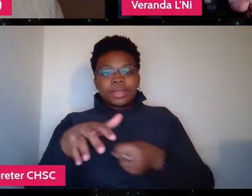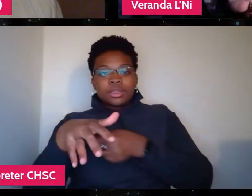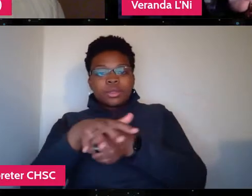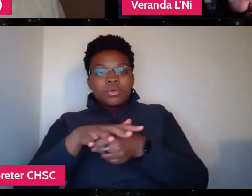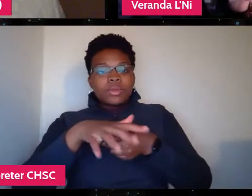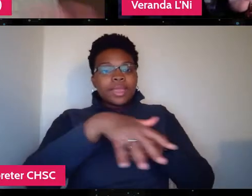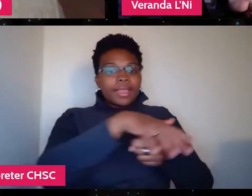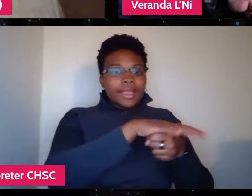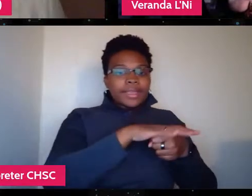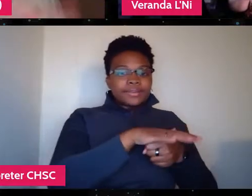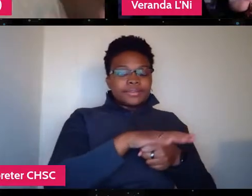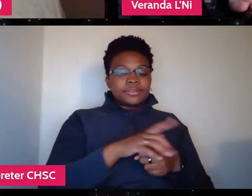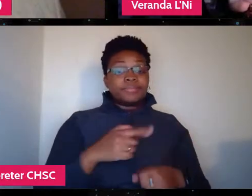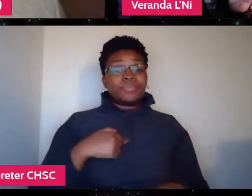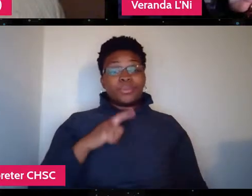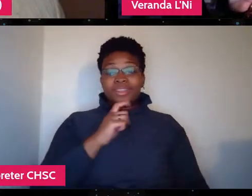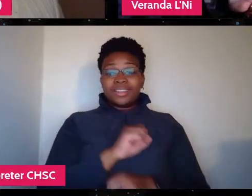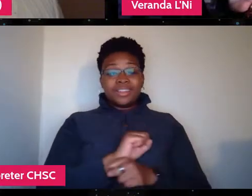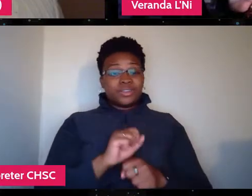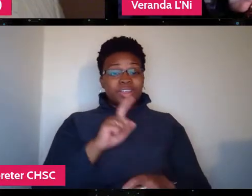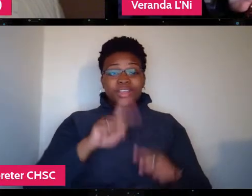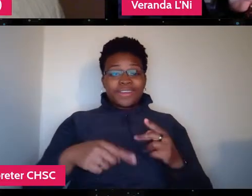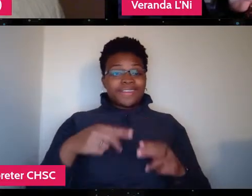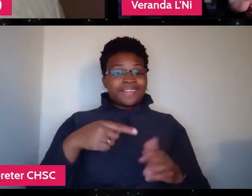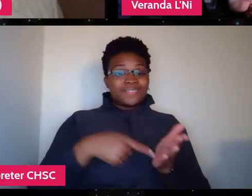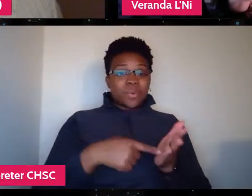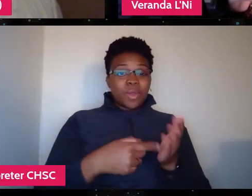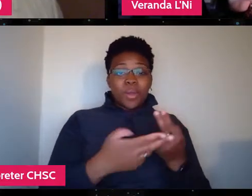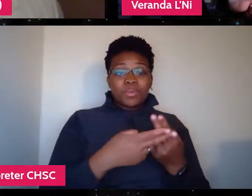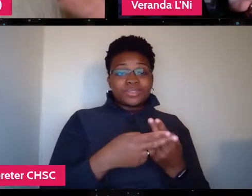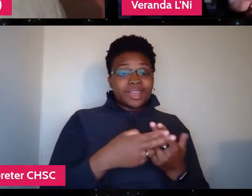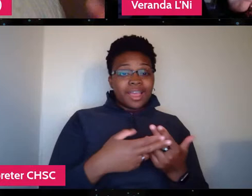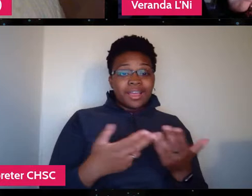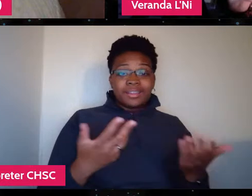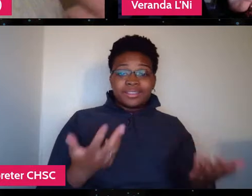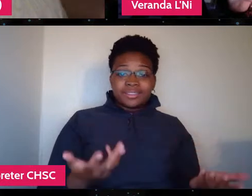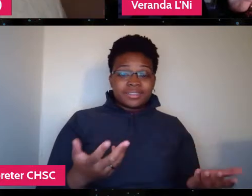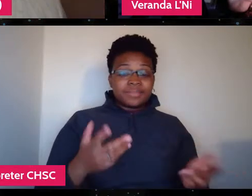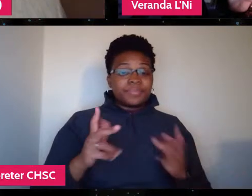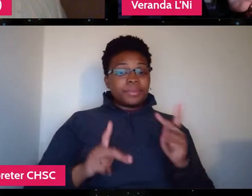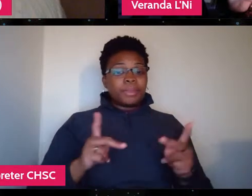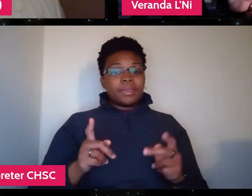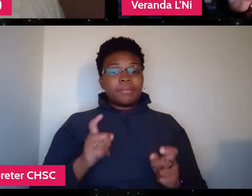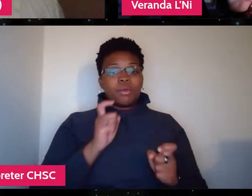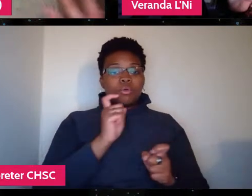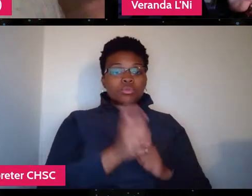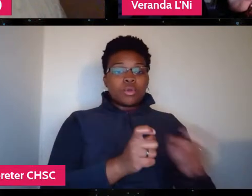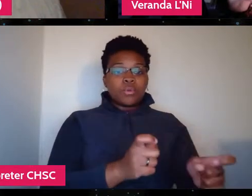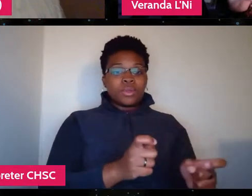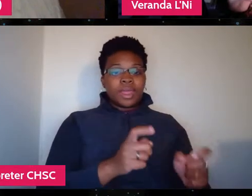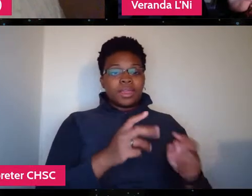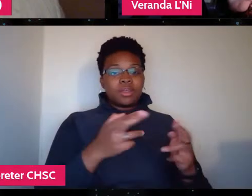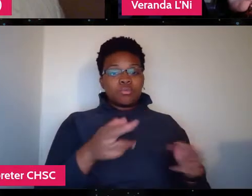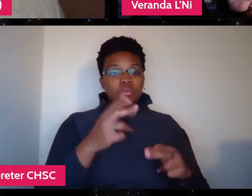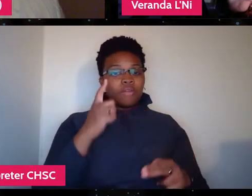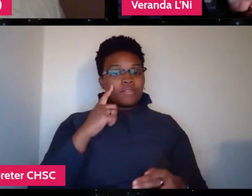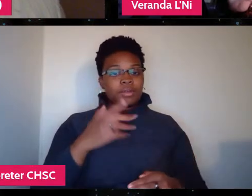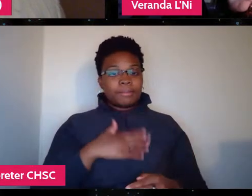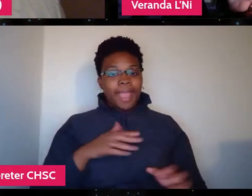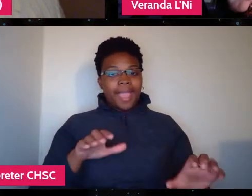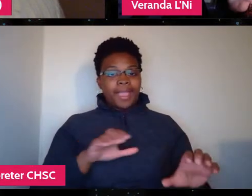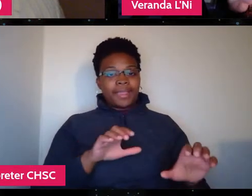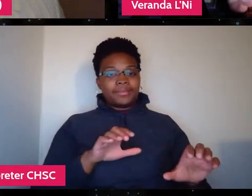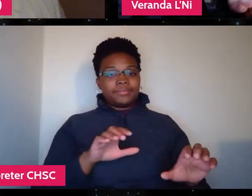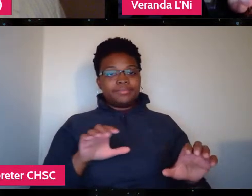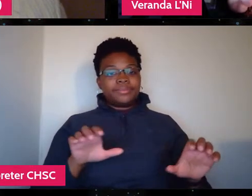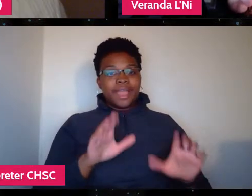need, we couldn't afford hotels, you know, so people donated rooms for my actors and cast and crew